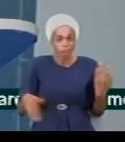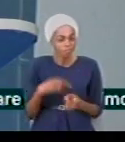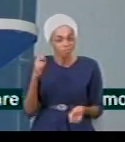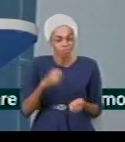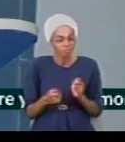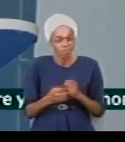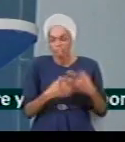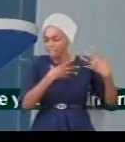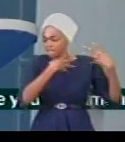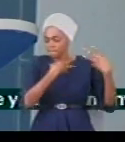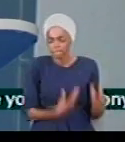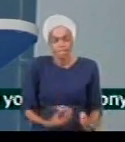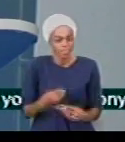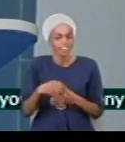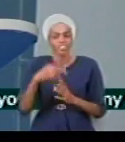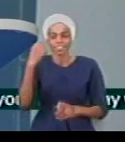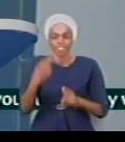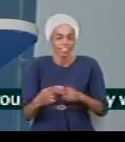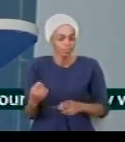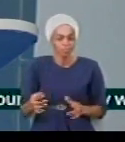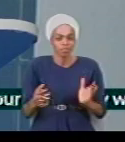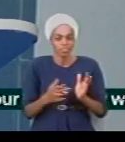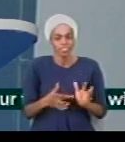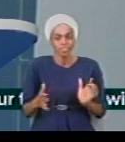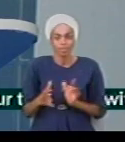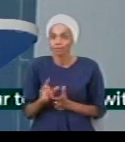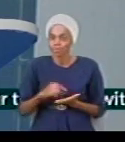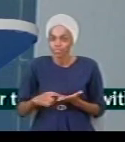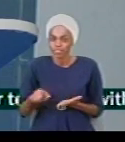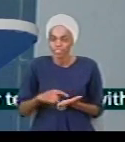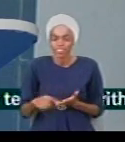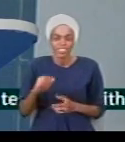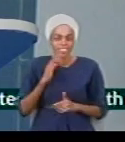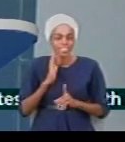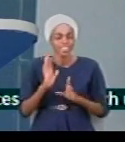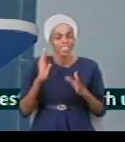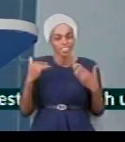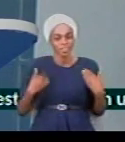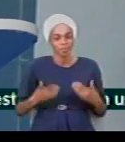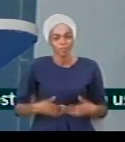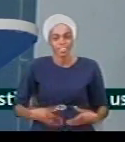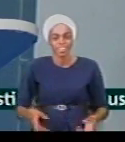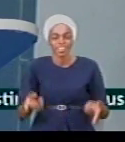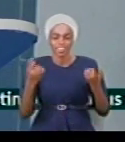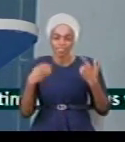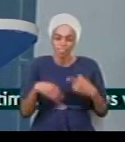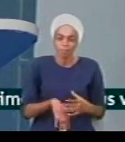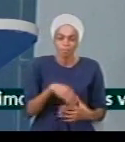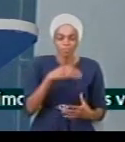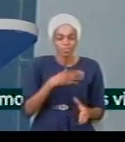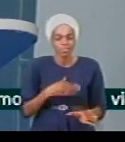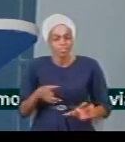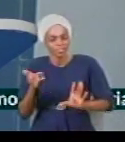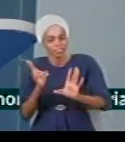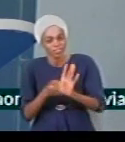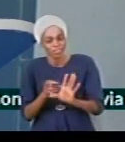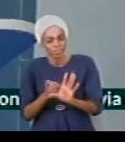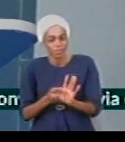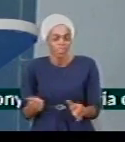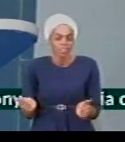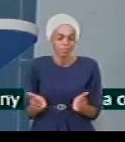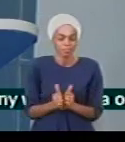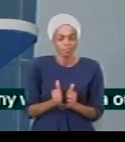now and come forward to join the queue of interviewer and testifiers. We now go online for